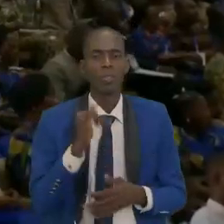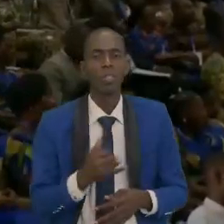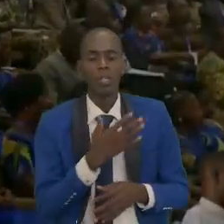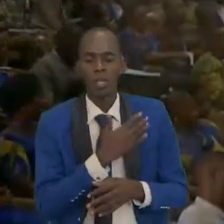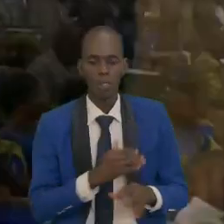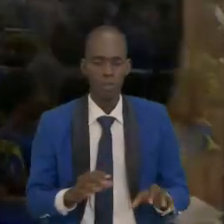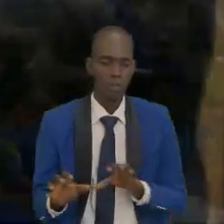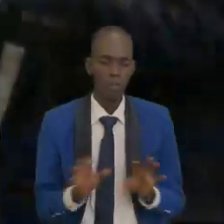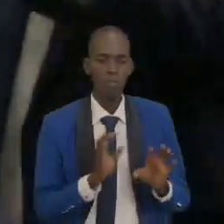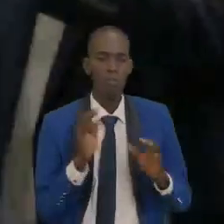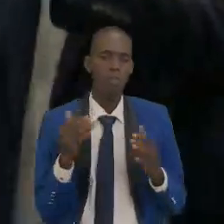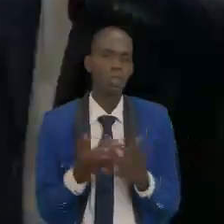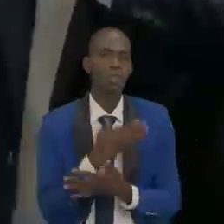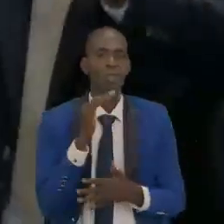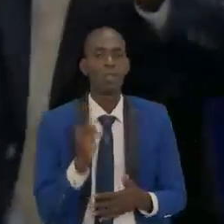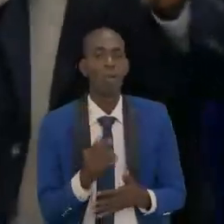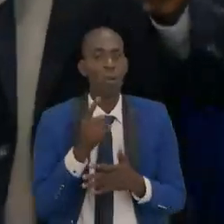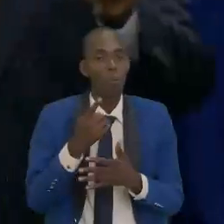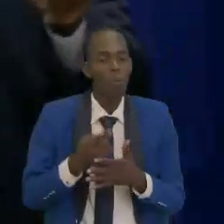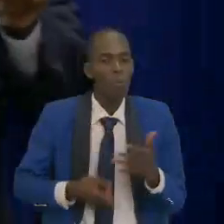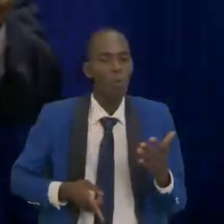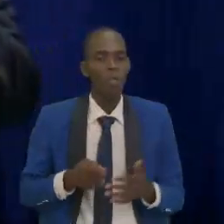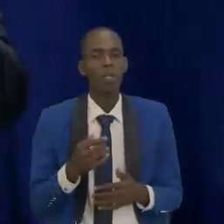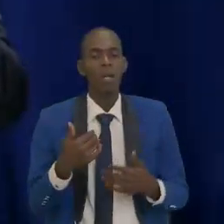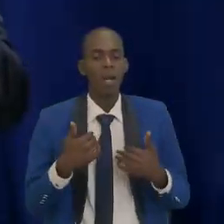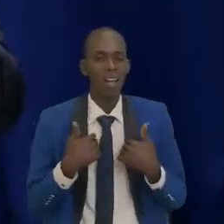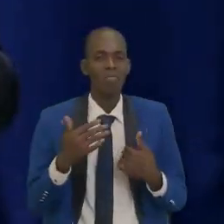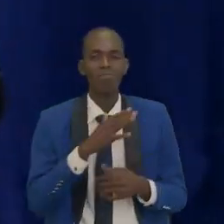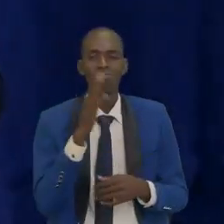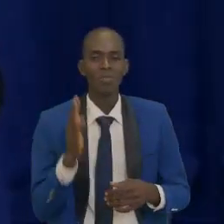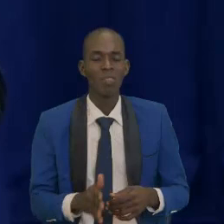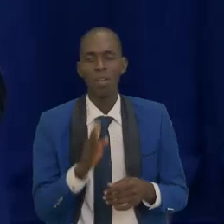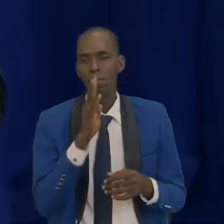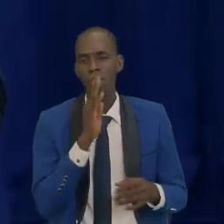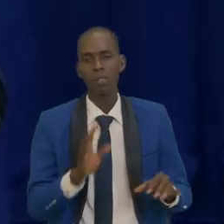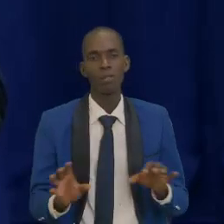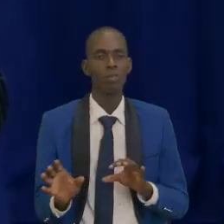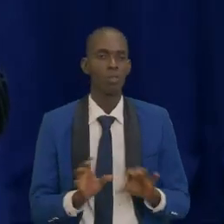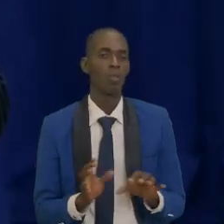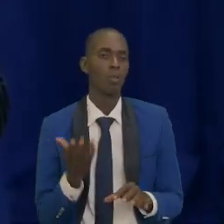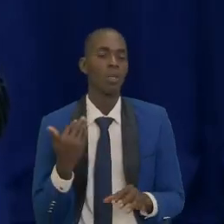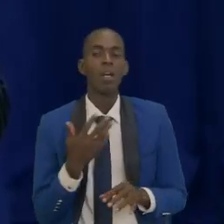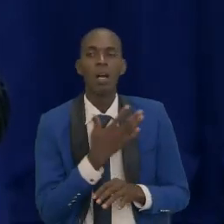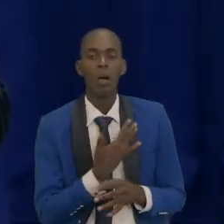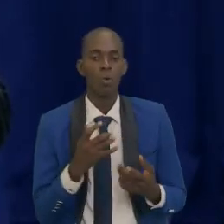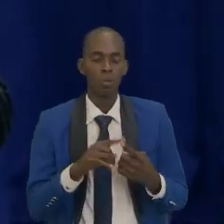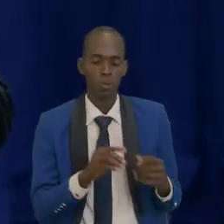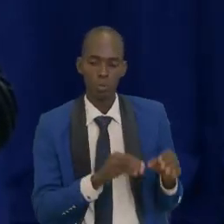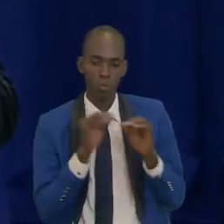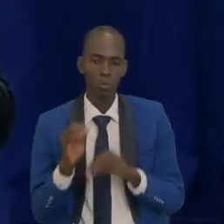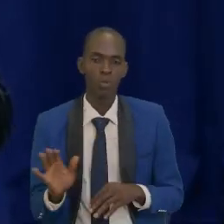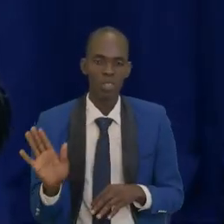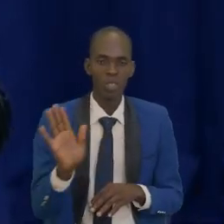a praise watch had never been done and he wants to base his life